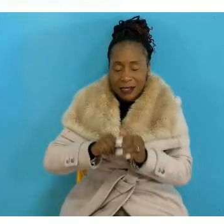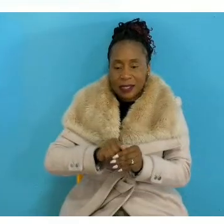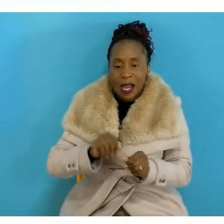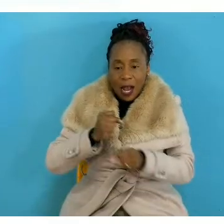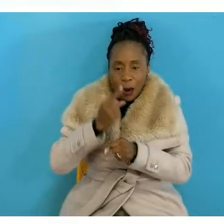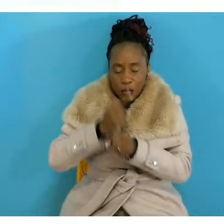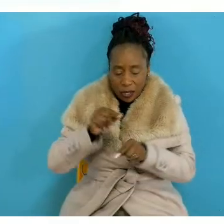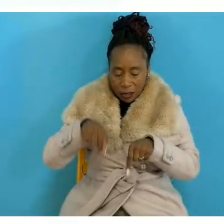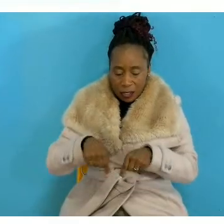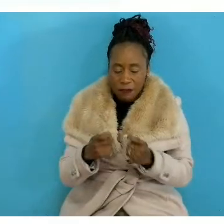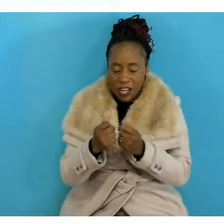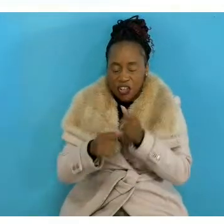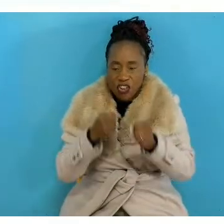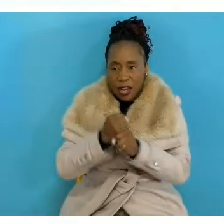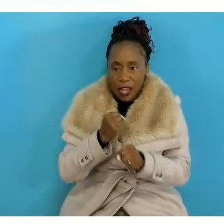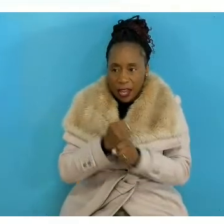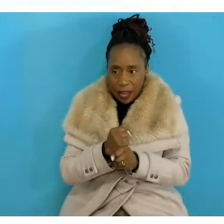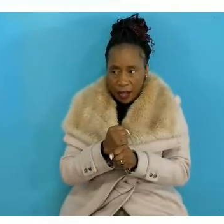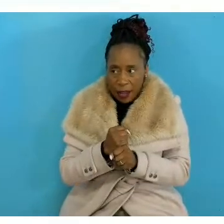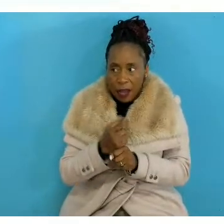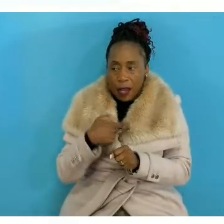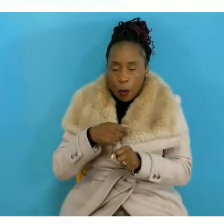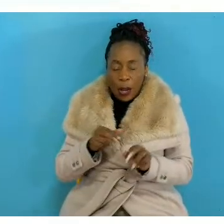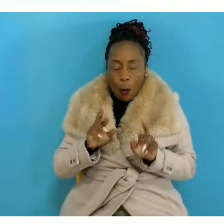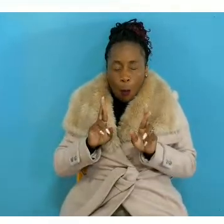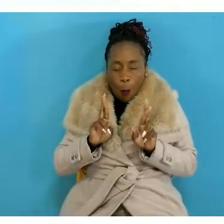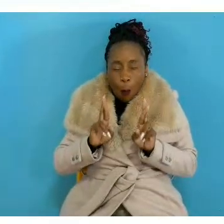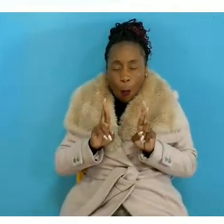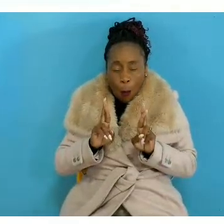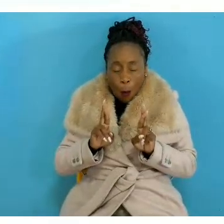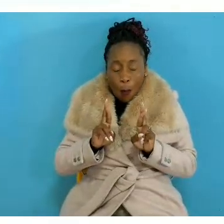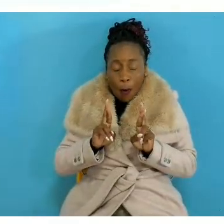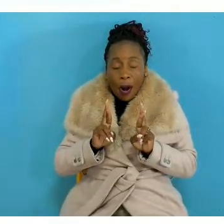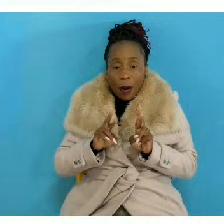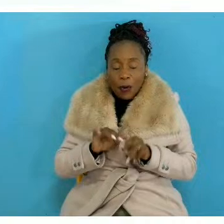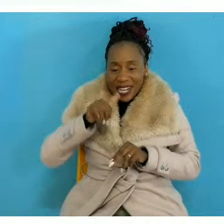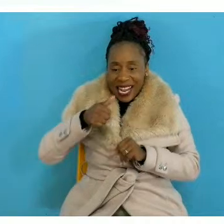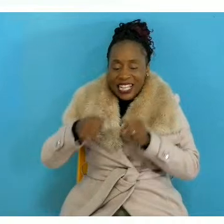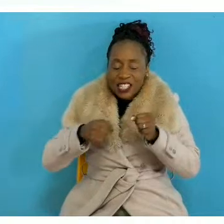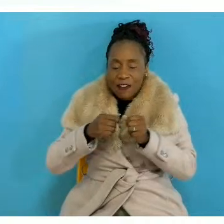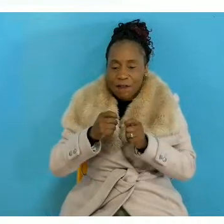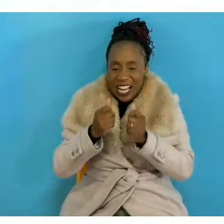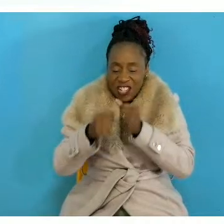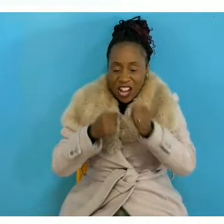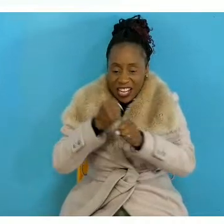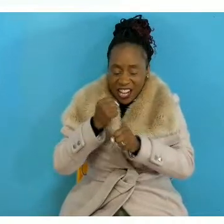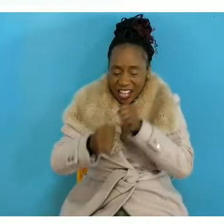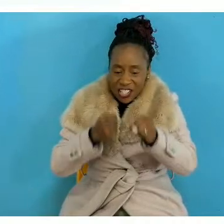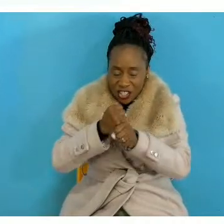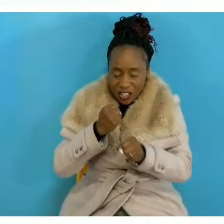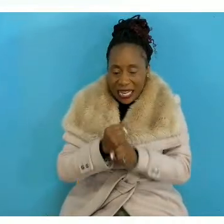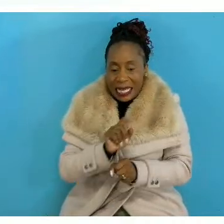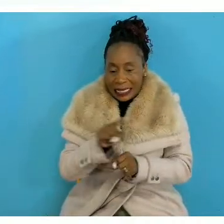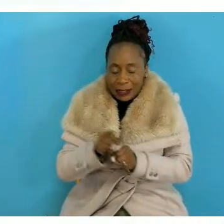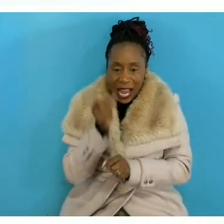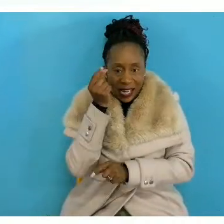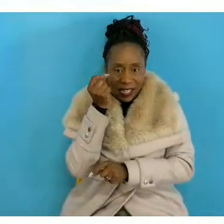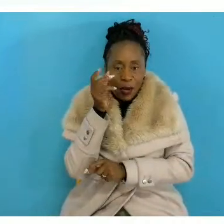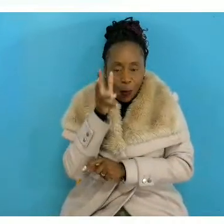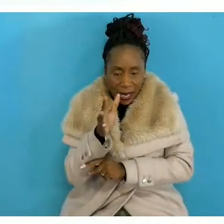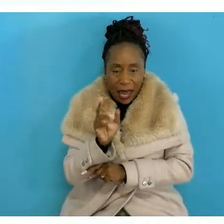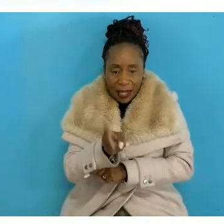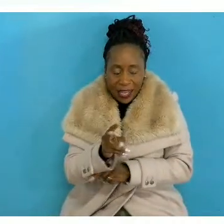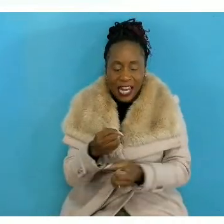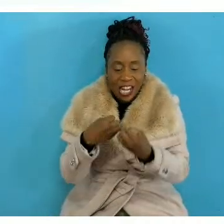year. And we also pray and hope that also in next financial years, the shareholder will understand and give us